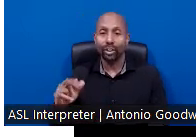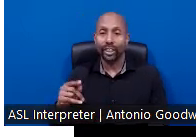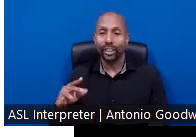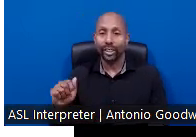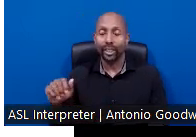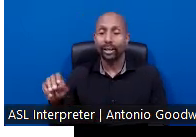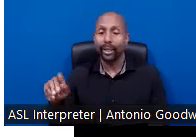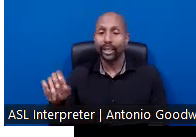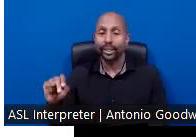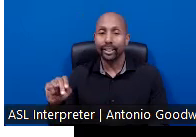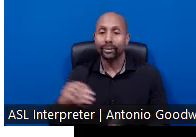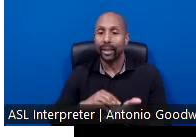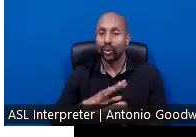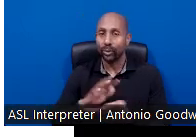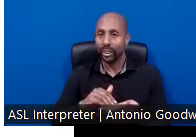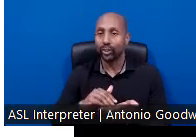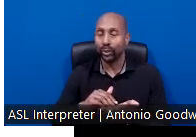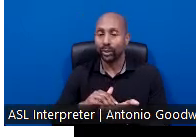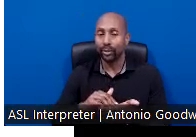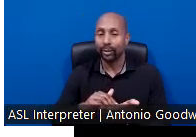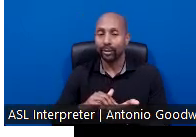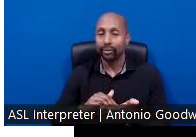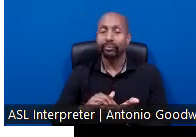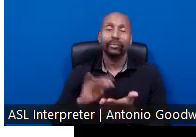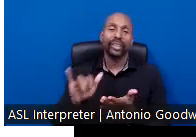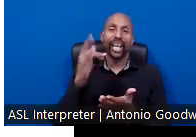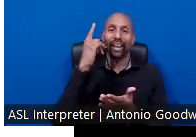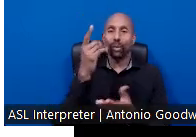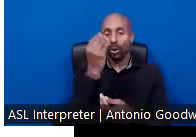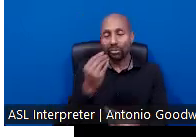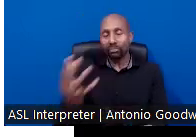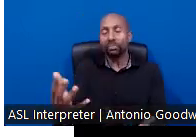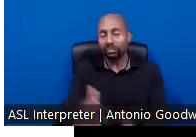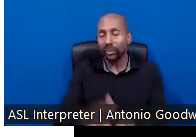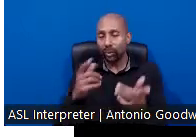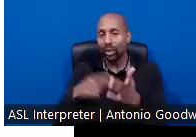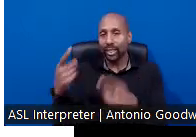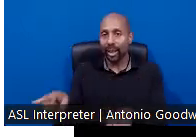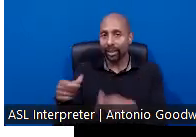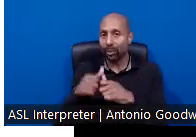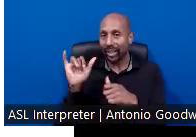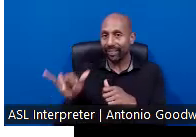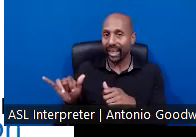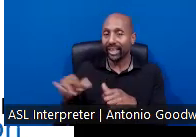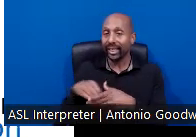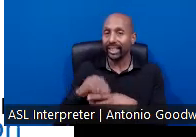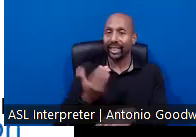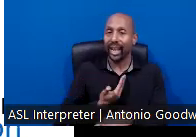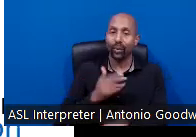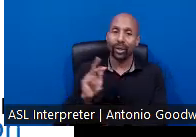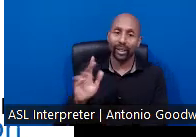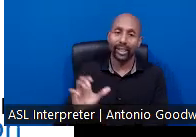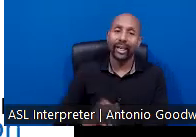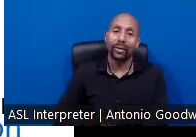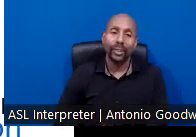Center. So just for situational awareness that is kind of going on here in our county.